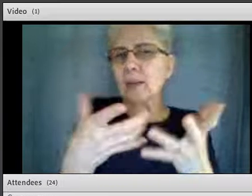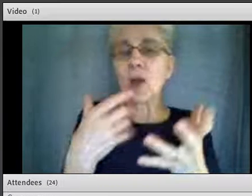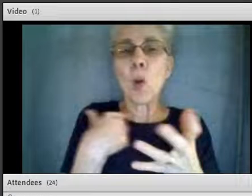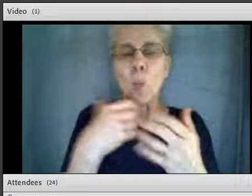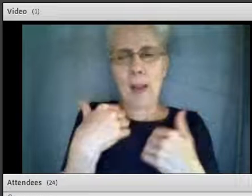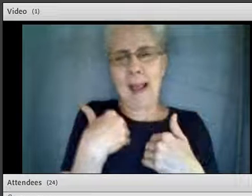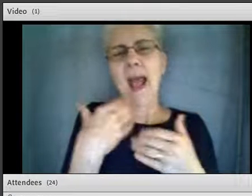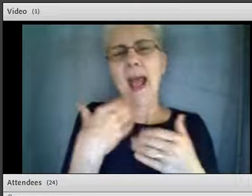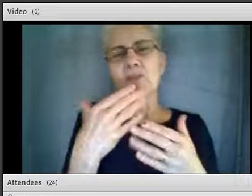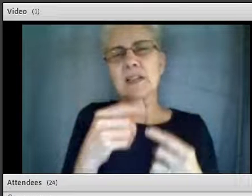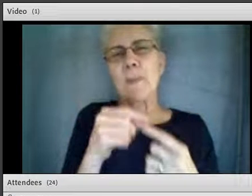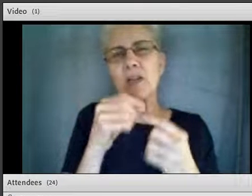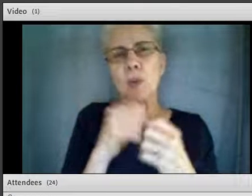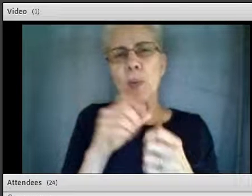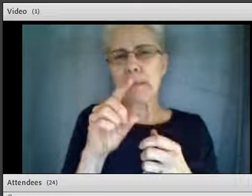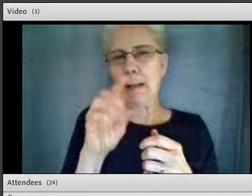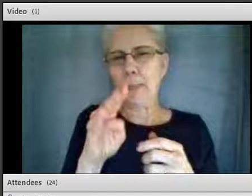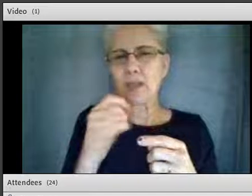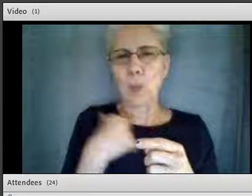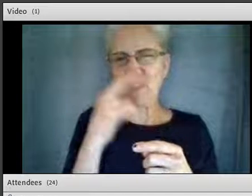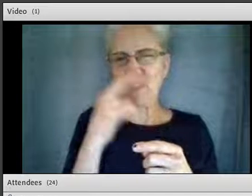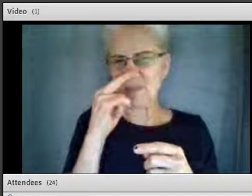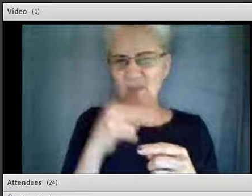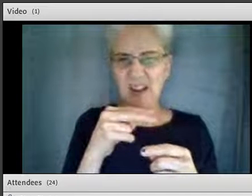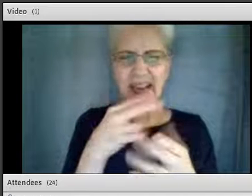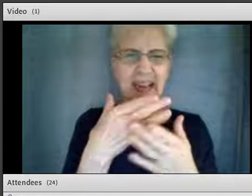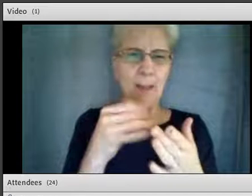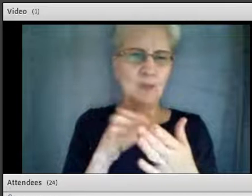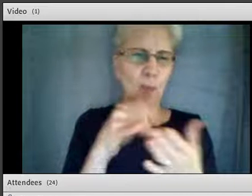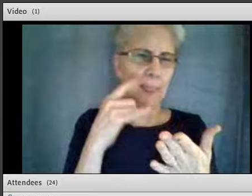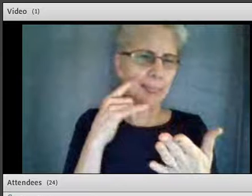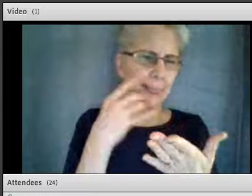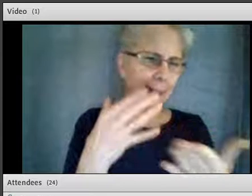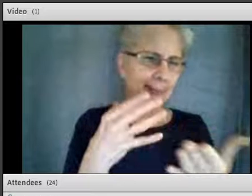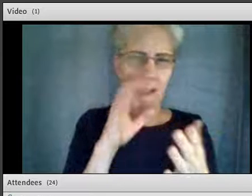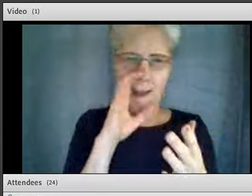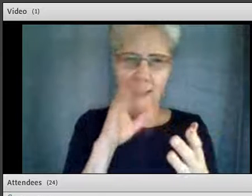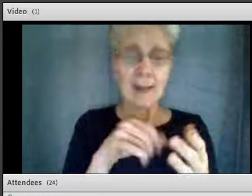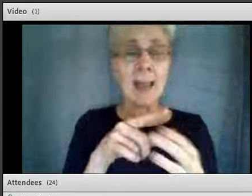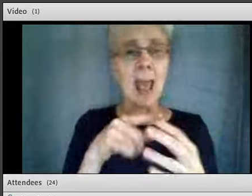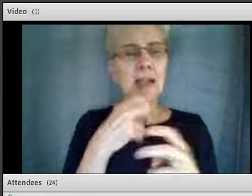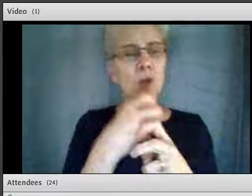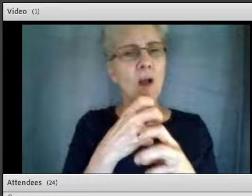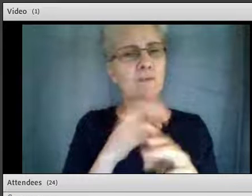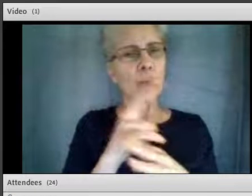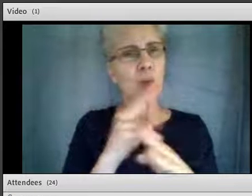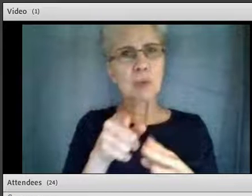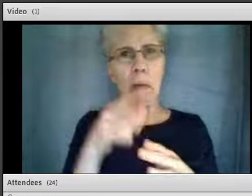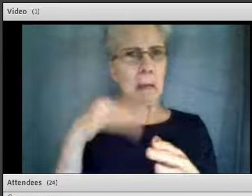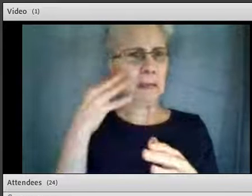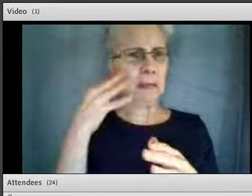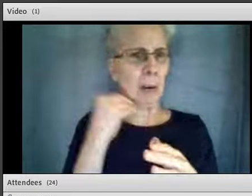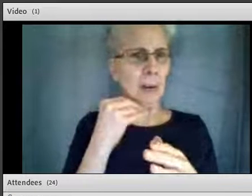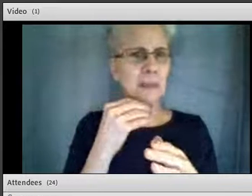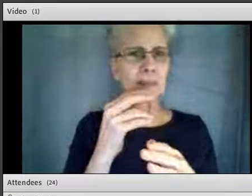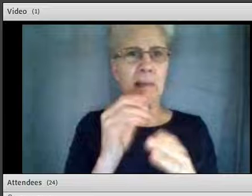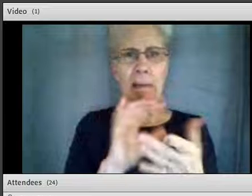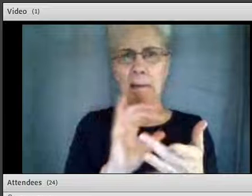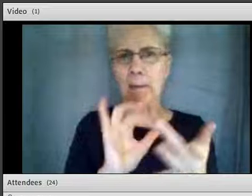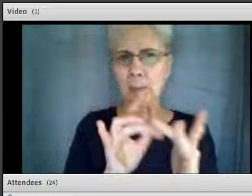funky names for stuff. And it's really hard for a user who's not experienced to know what in the world they're supposed to be clicking on.